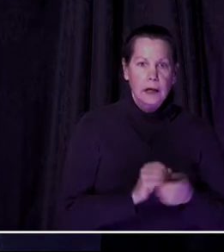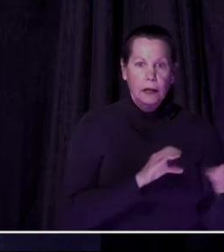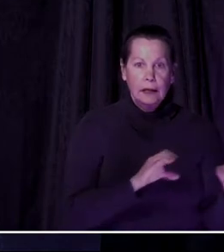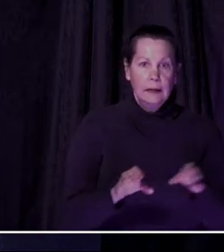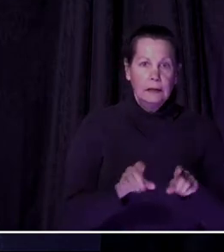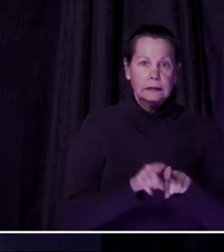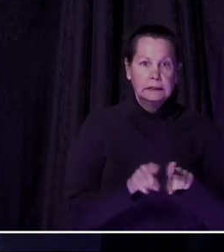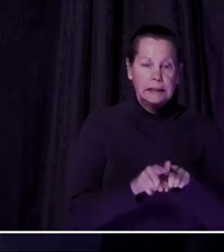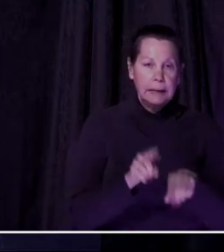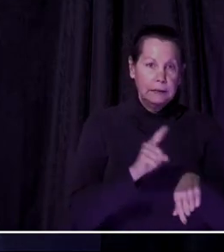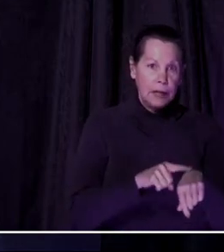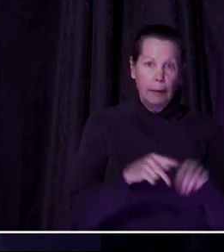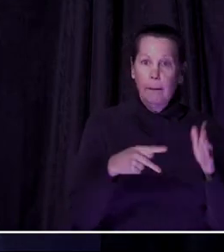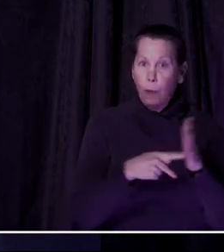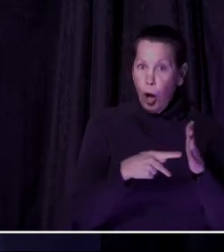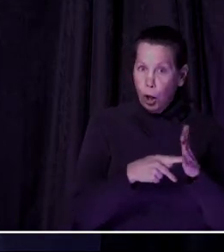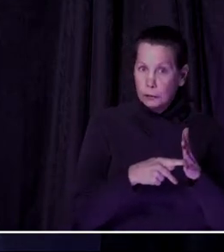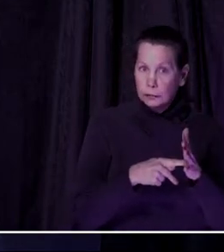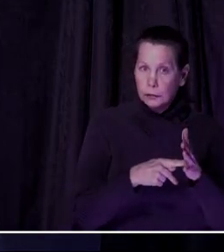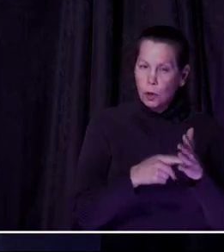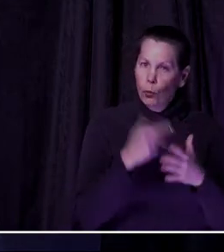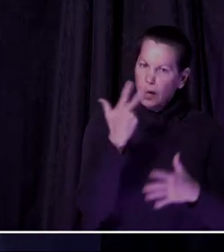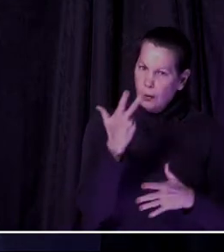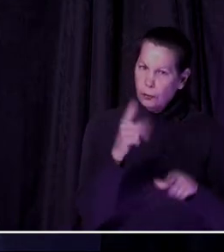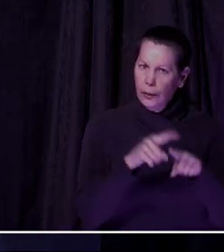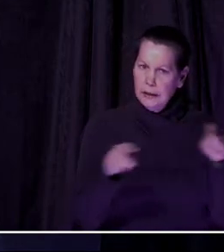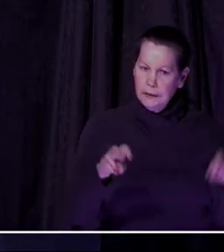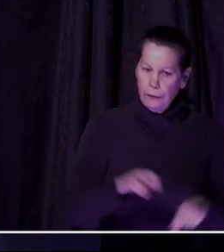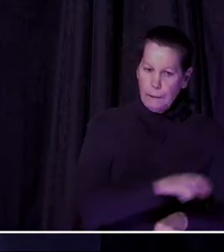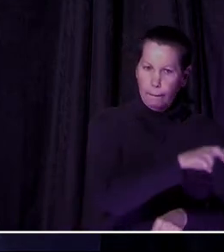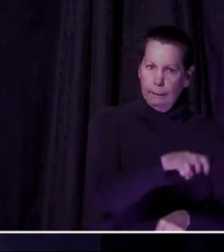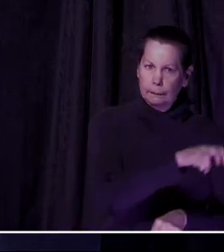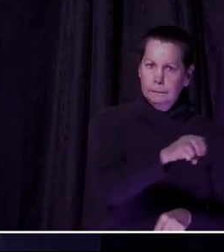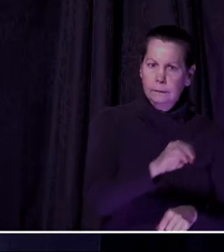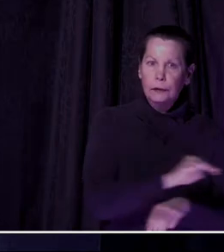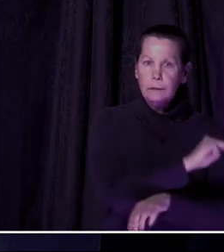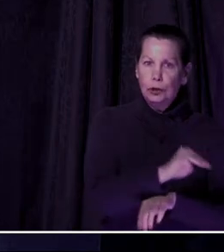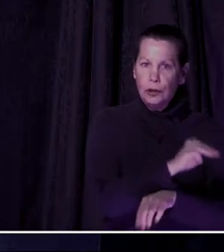time, Paul went on three different missionary journeys.